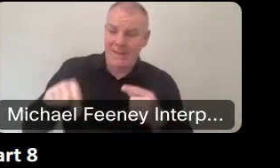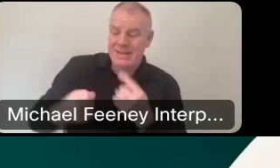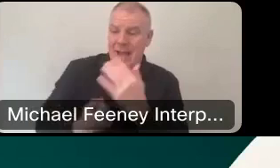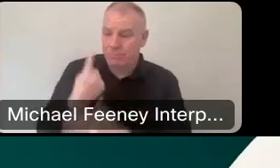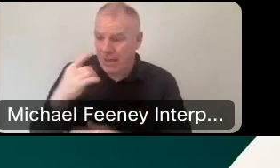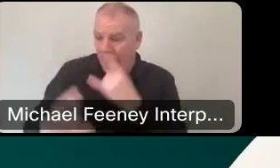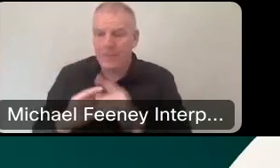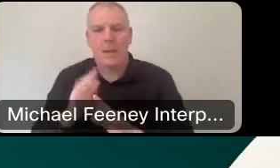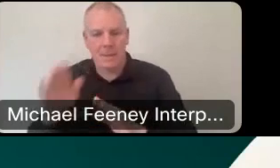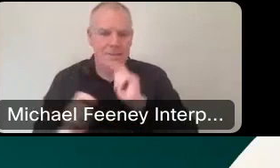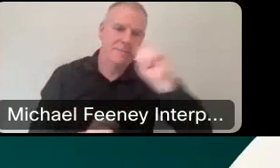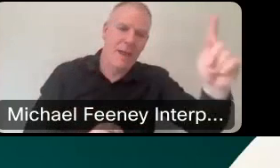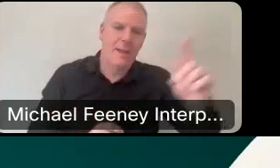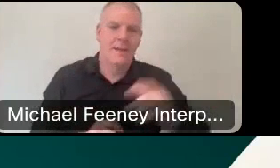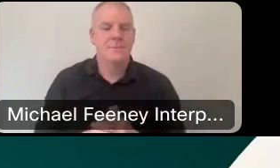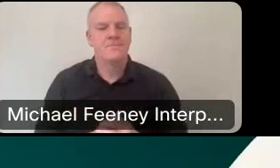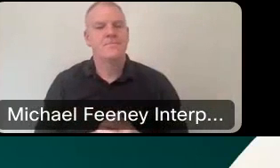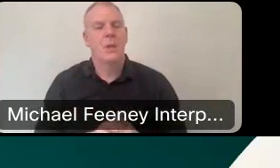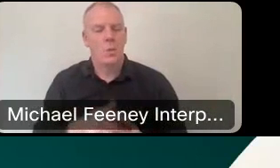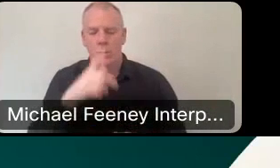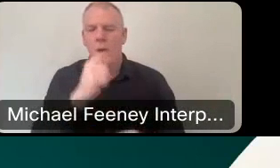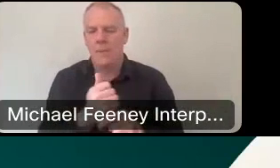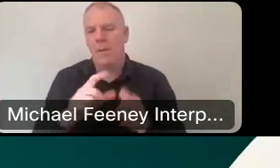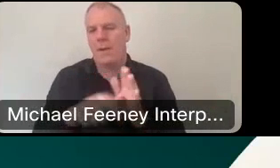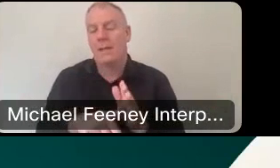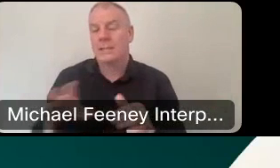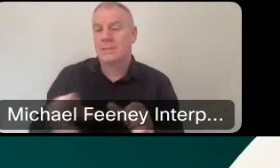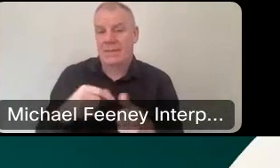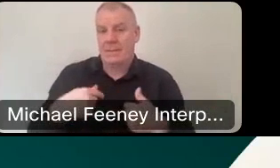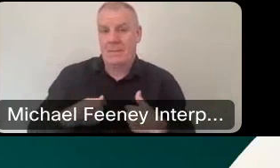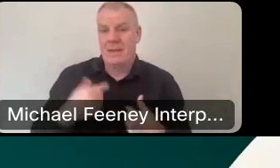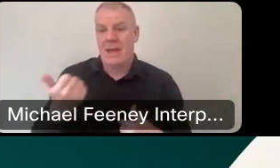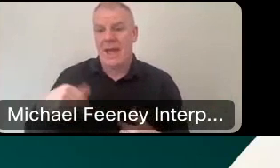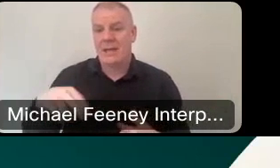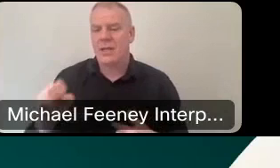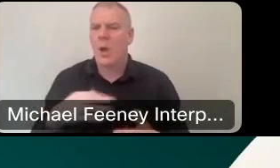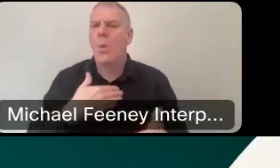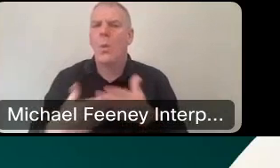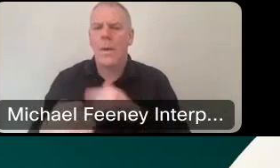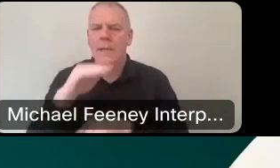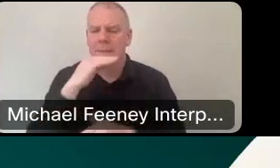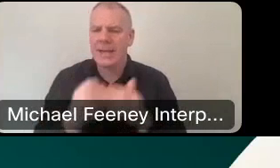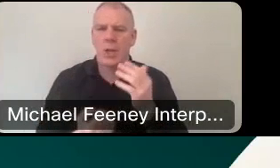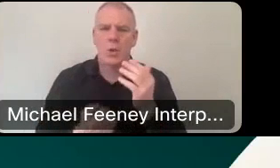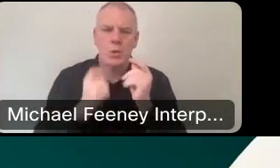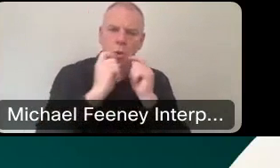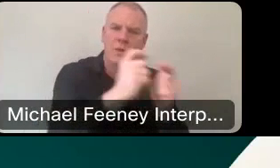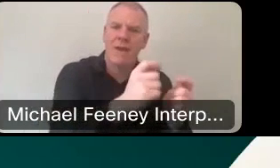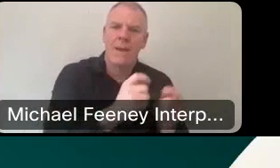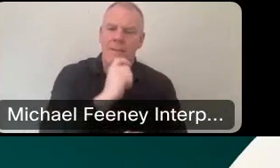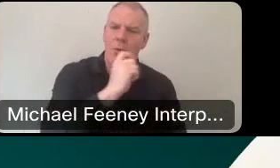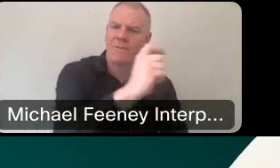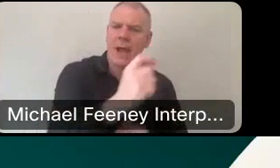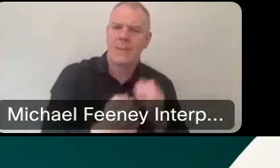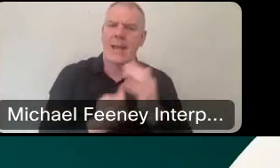this is obviously, you would hear us speak quite a bit about that, in particular Angela and myself, as to what the notifiable incidents are. So as I mentioned, there will